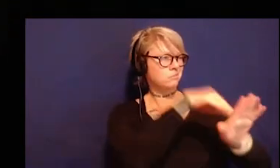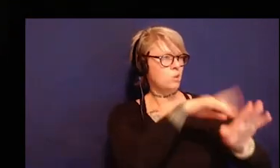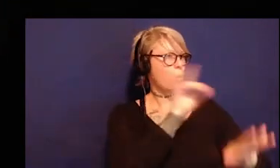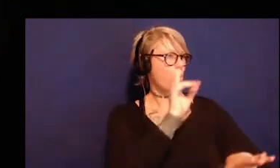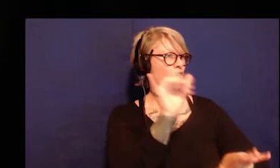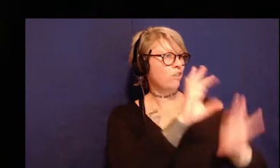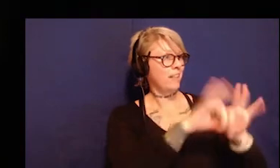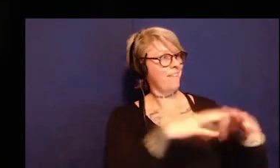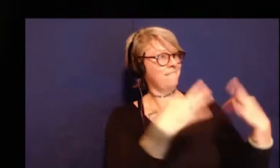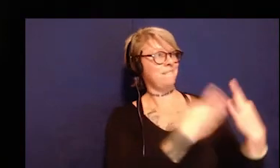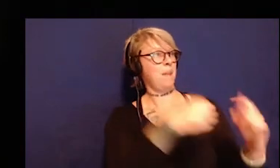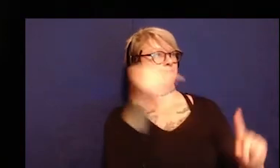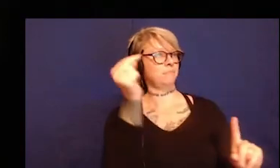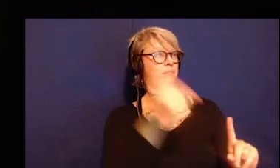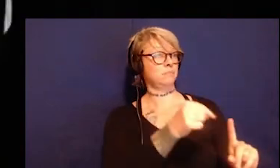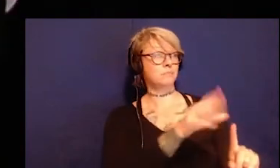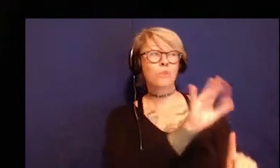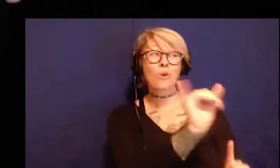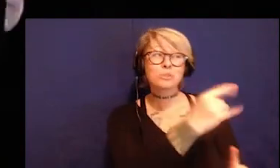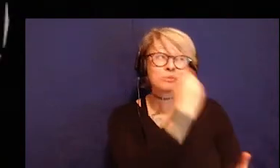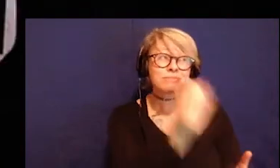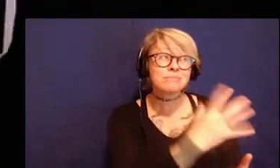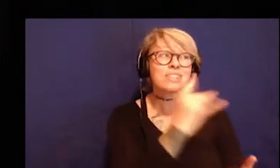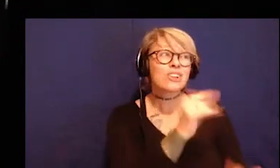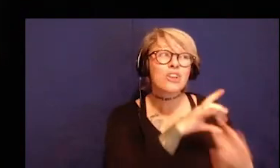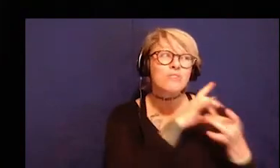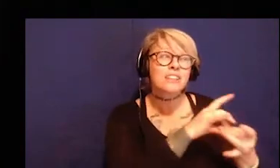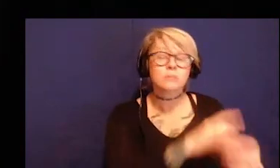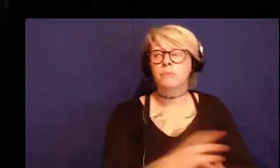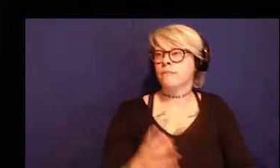I told you, it's not a relationship. Fine then.